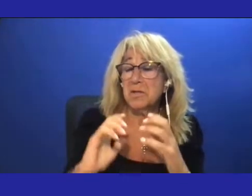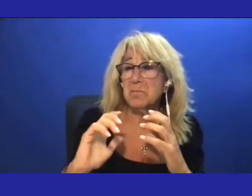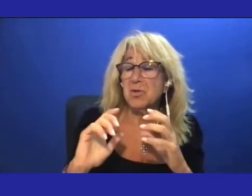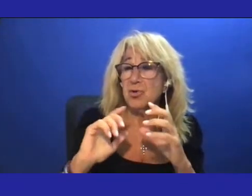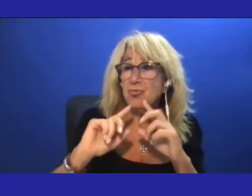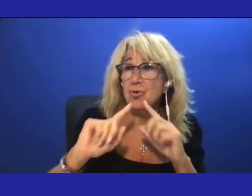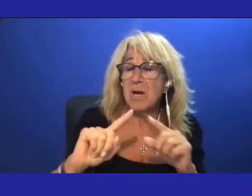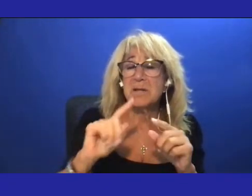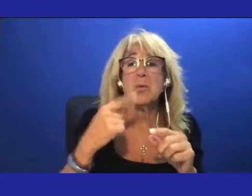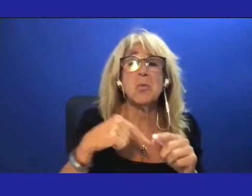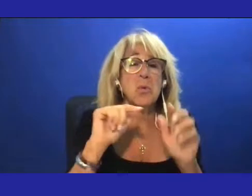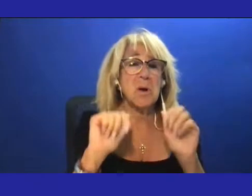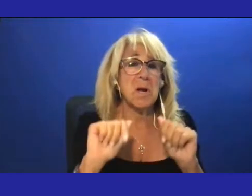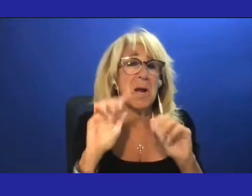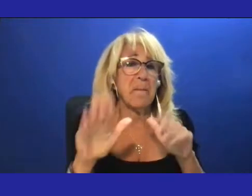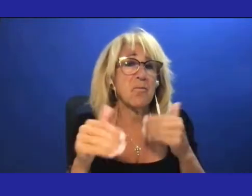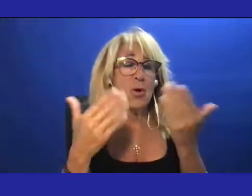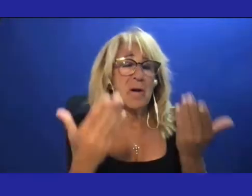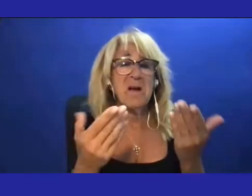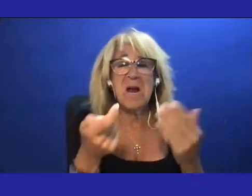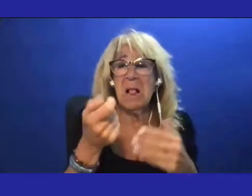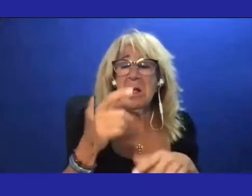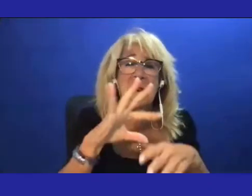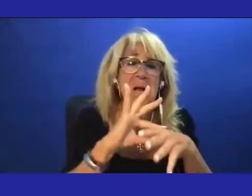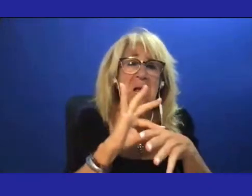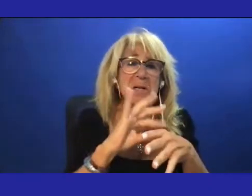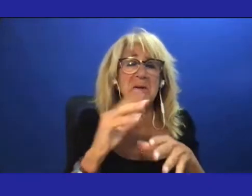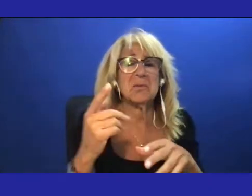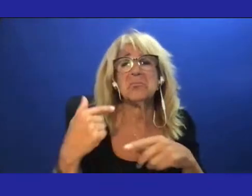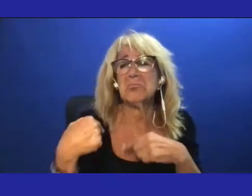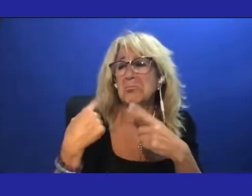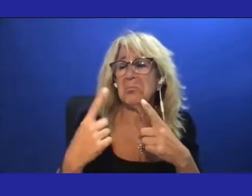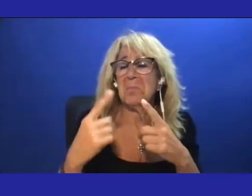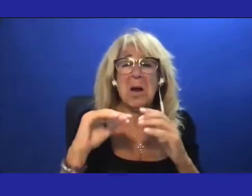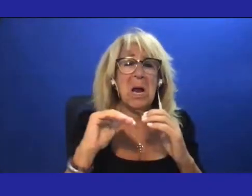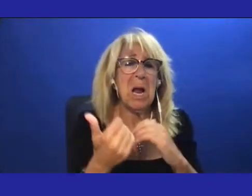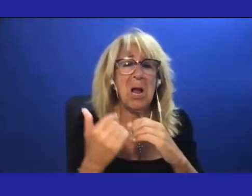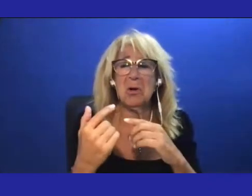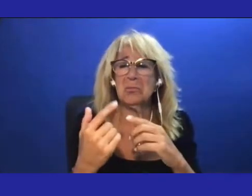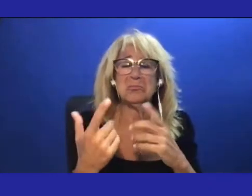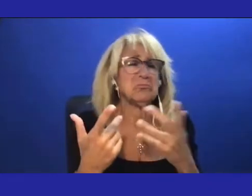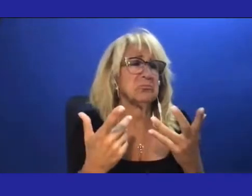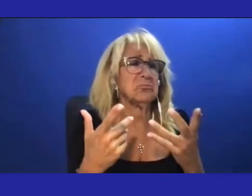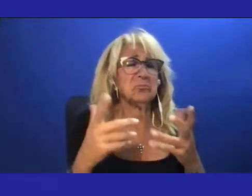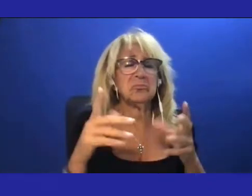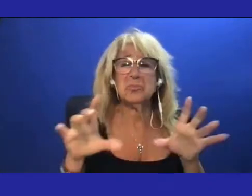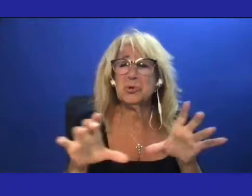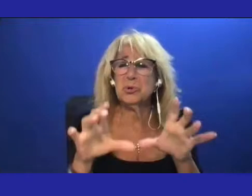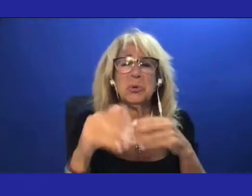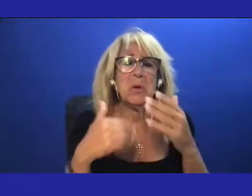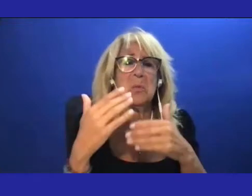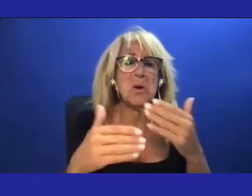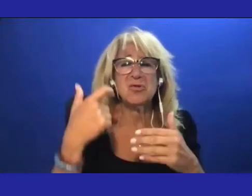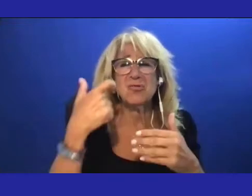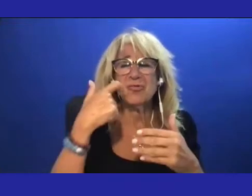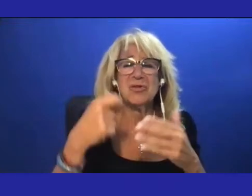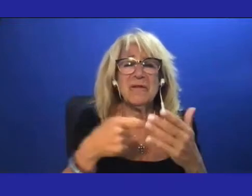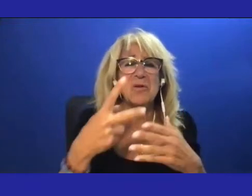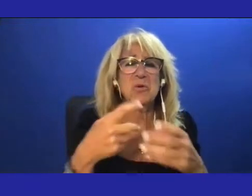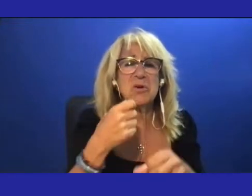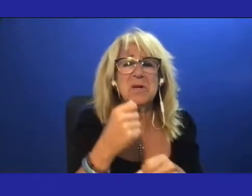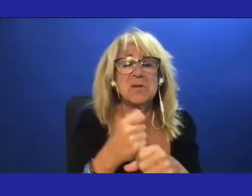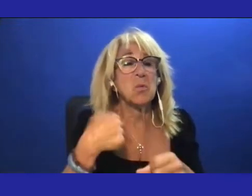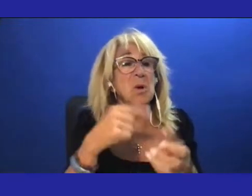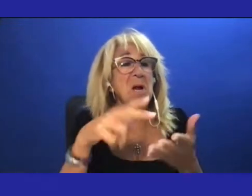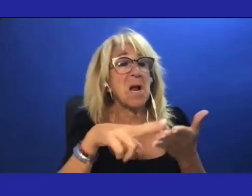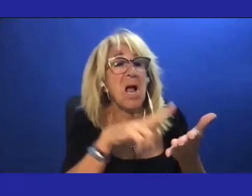context in terms of how we've done this process within the health system over the past few years. Typically, we contract with